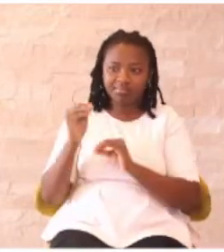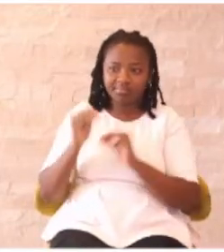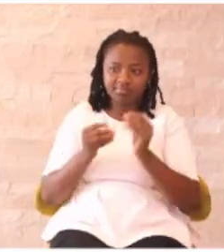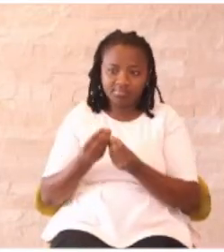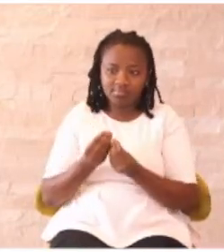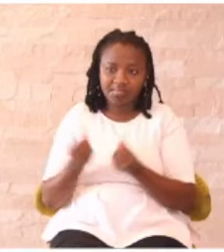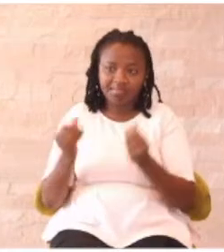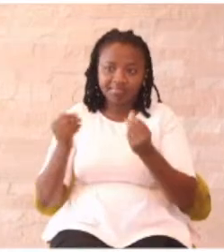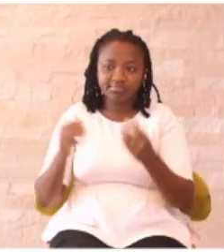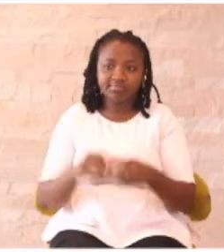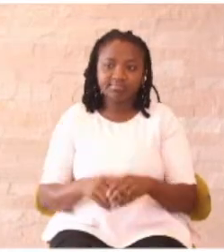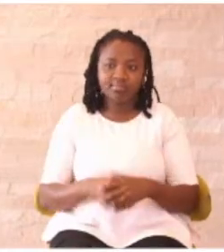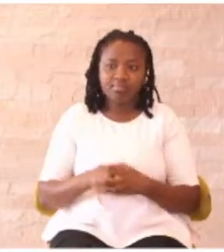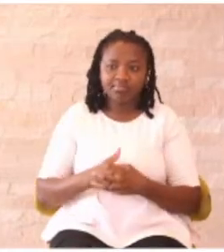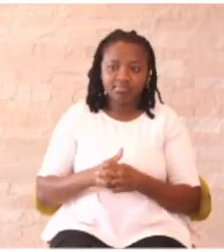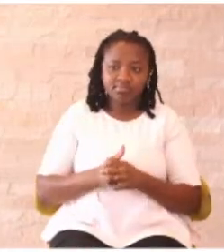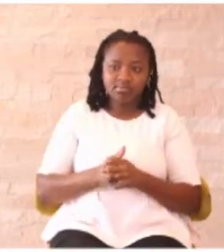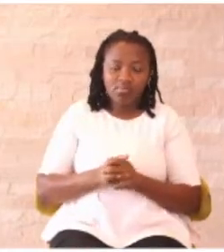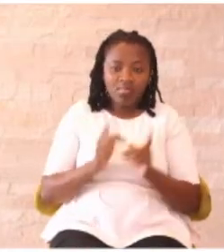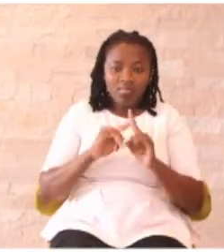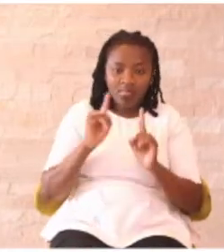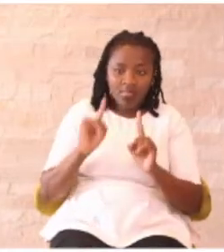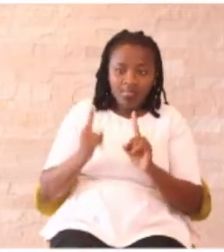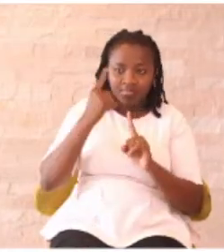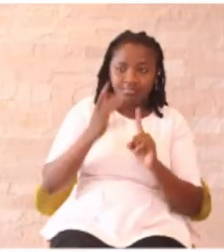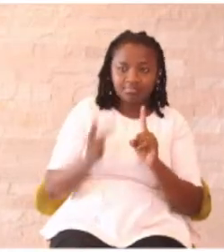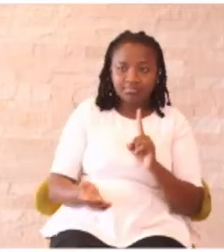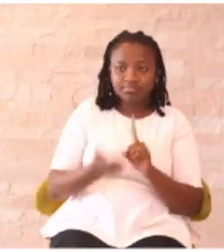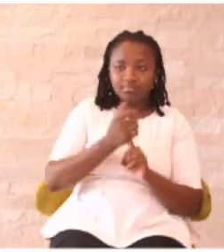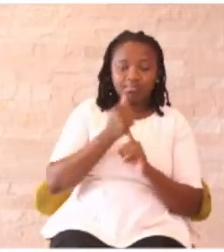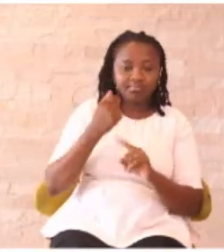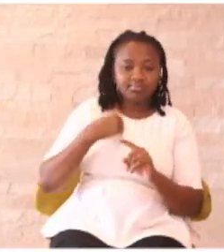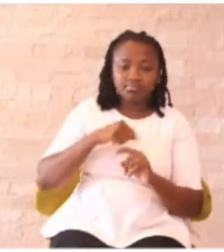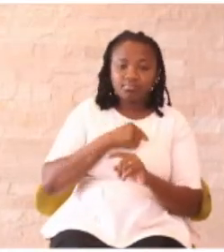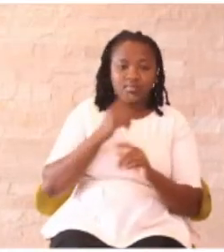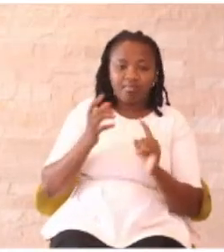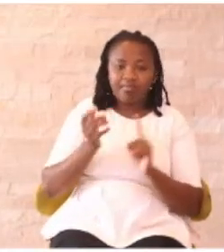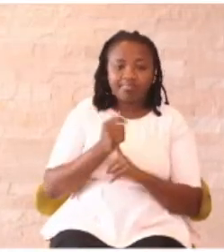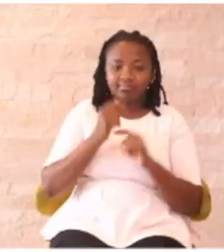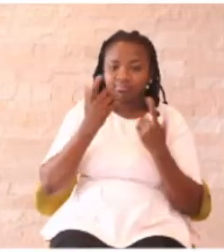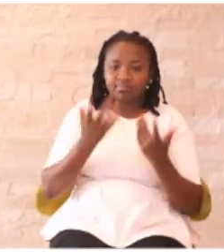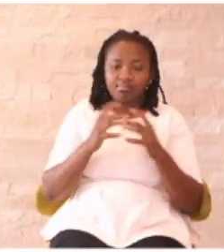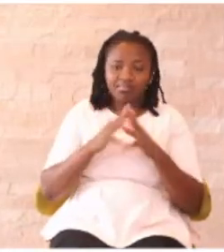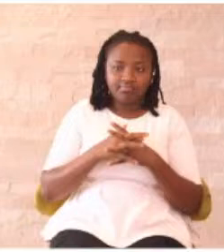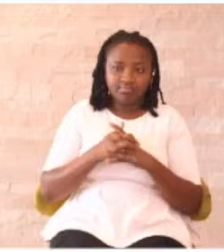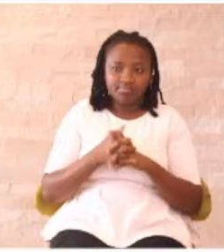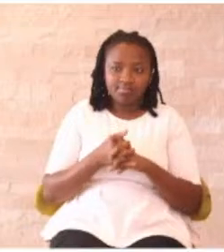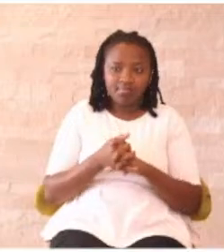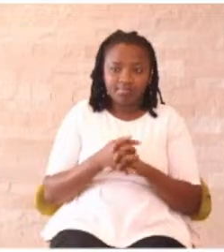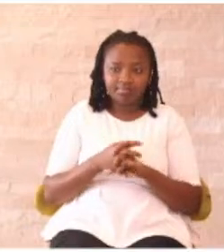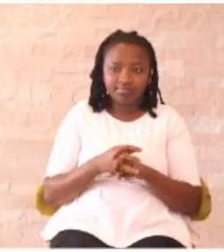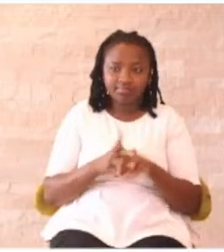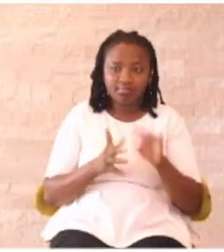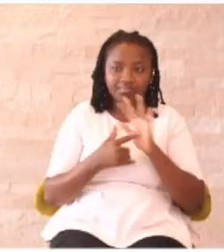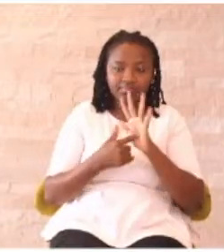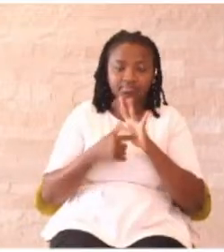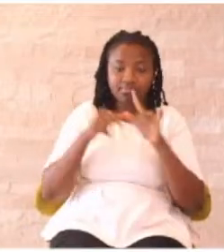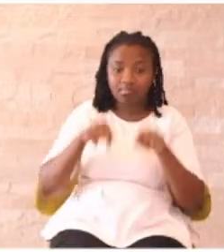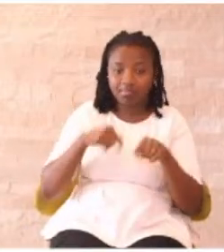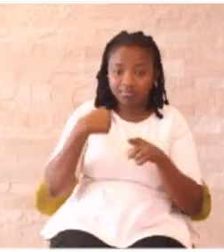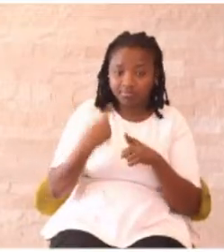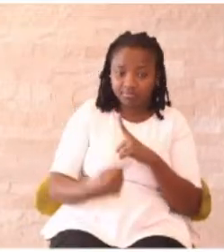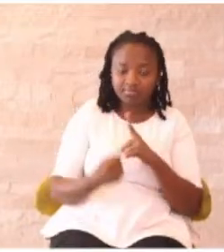But I'll first start with the achievements that we've been able to realize. So this year, following up on